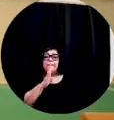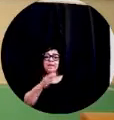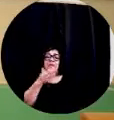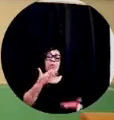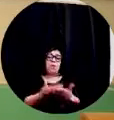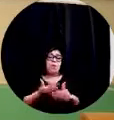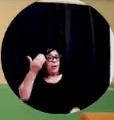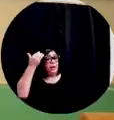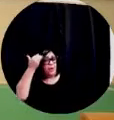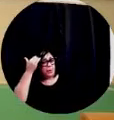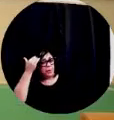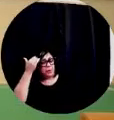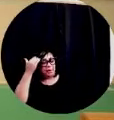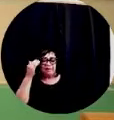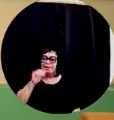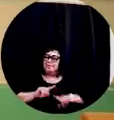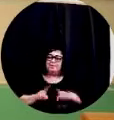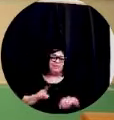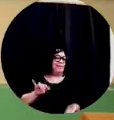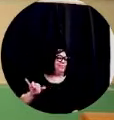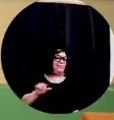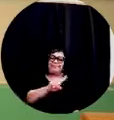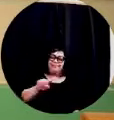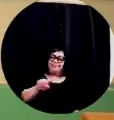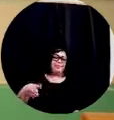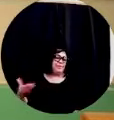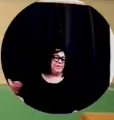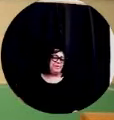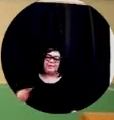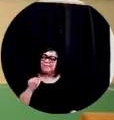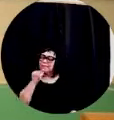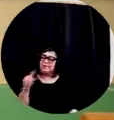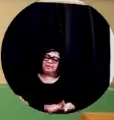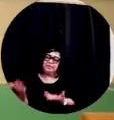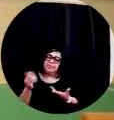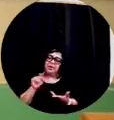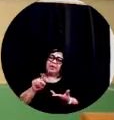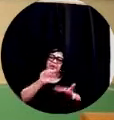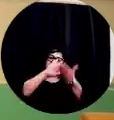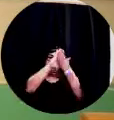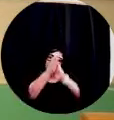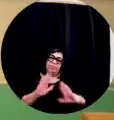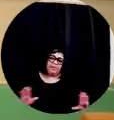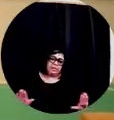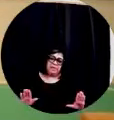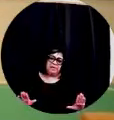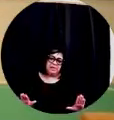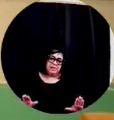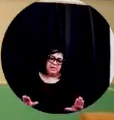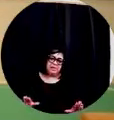had popularity. But by the complexity of this world, it didn't